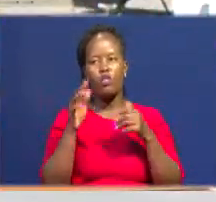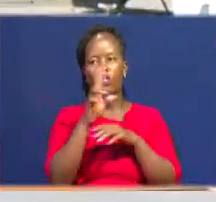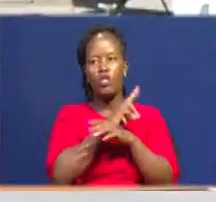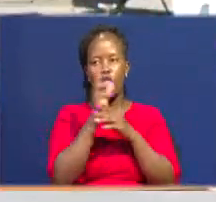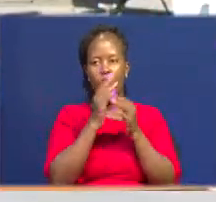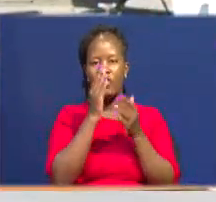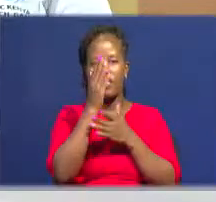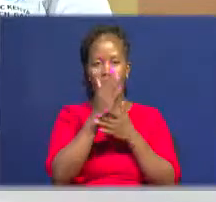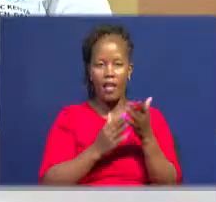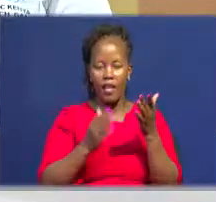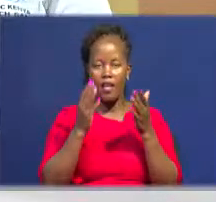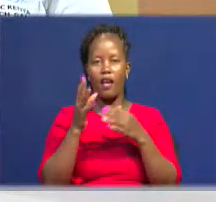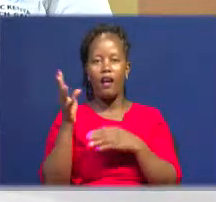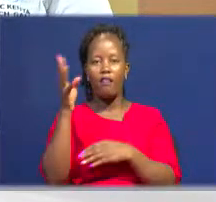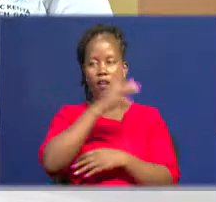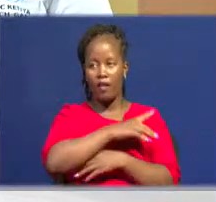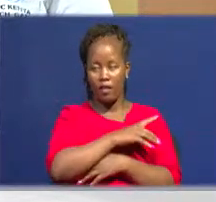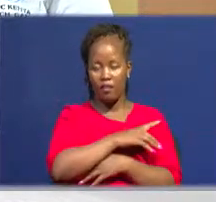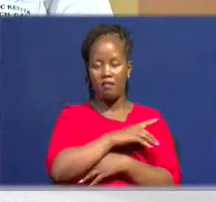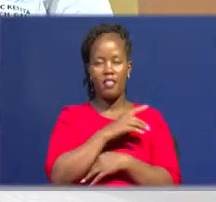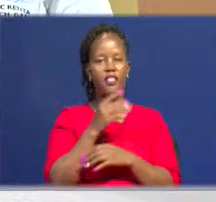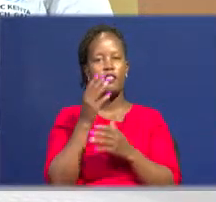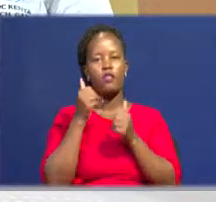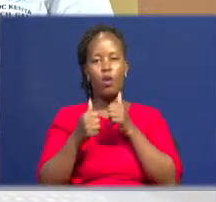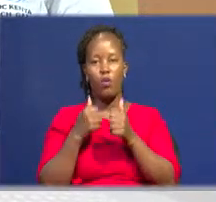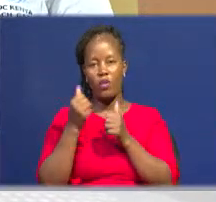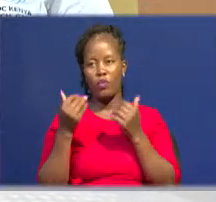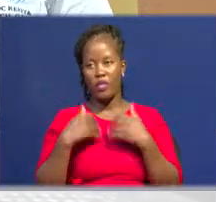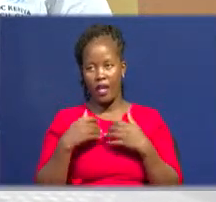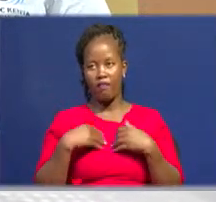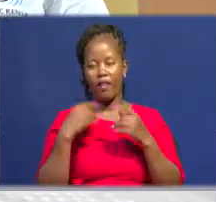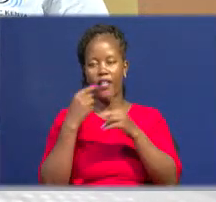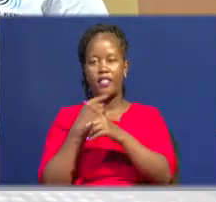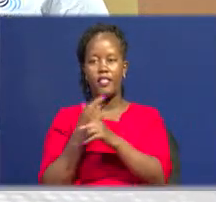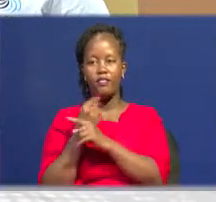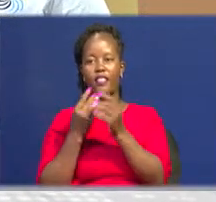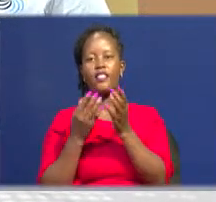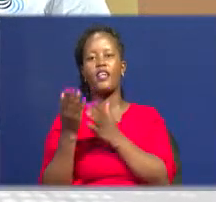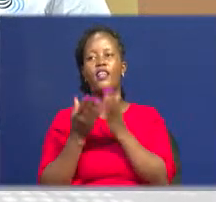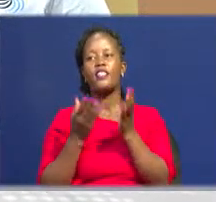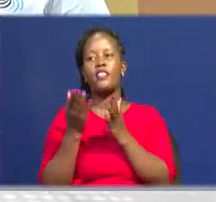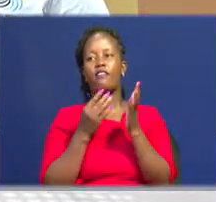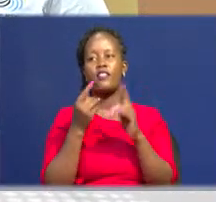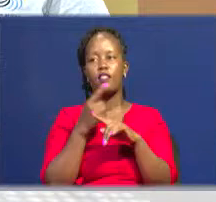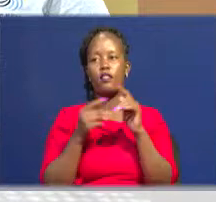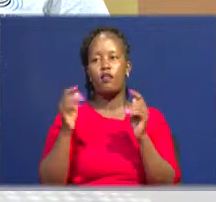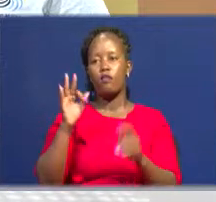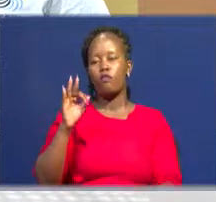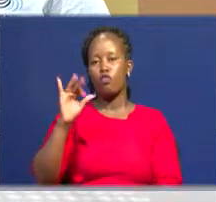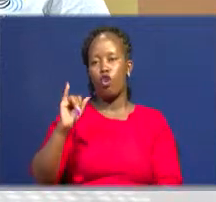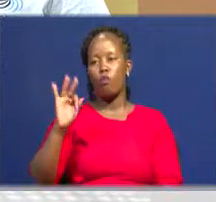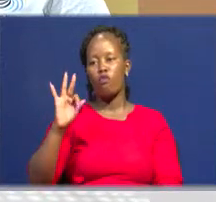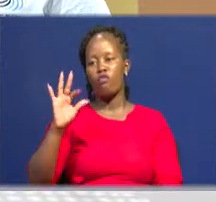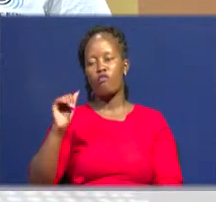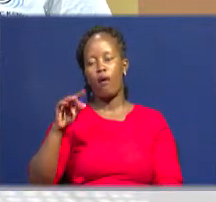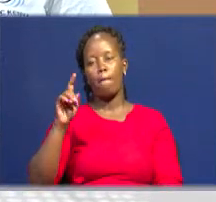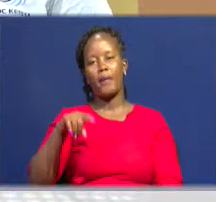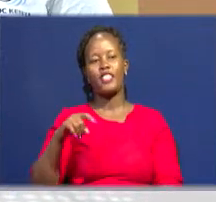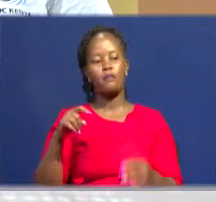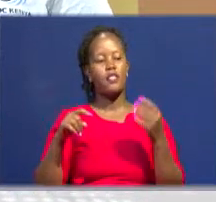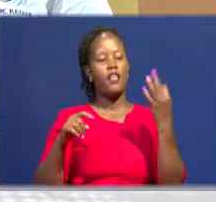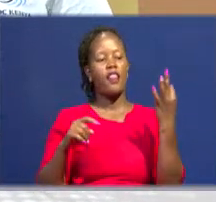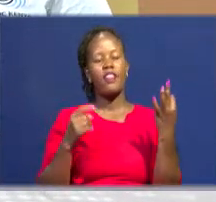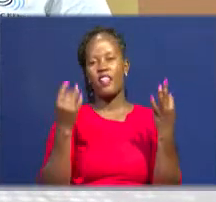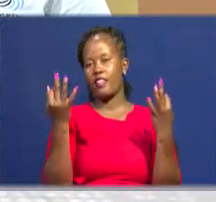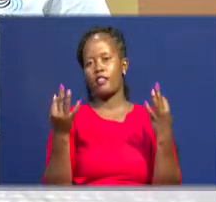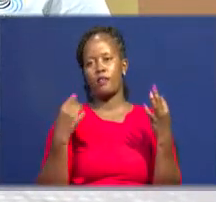put out that surface, which comes from FIBA 3x3. It has to be certified. So it